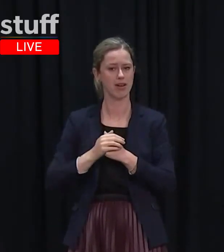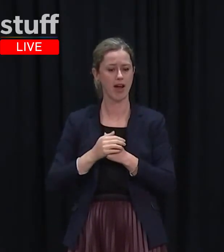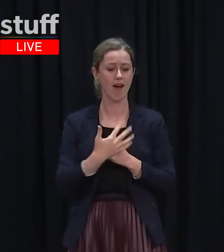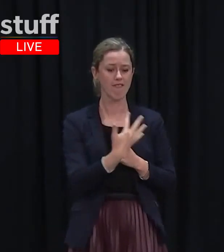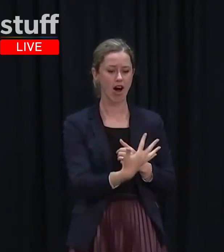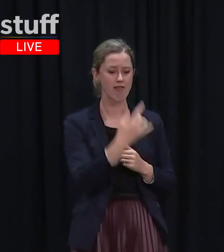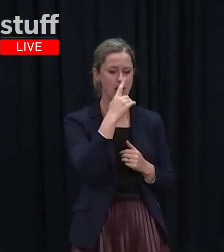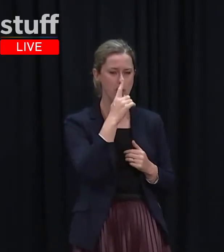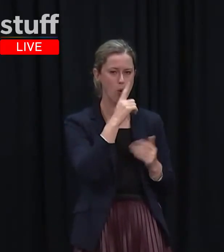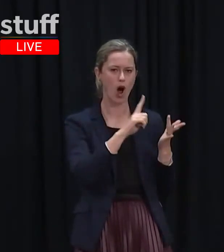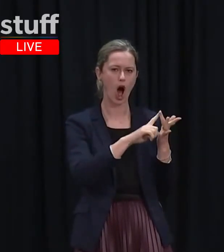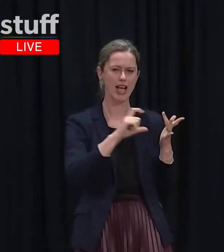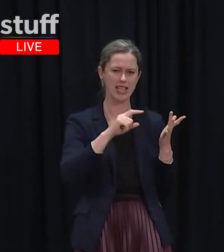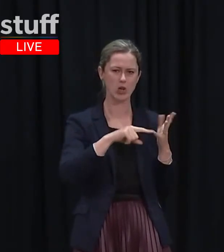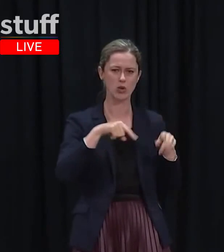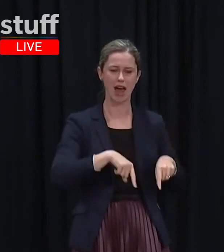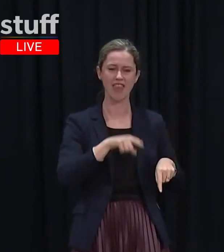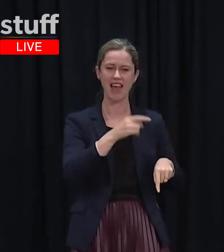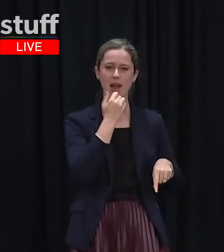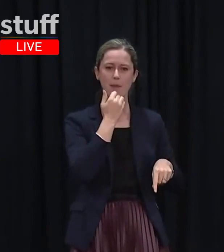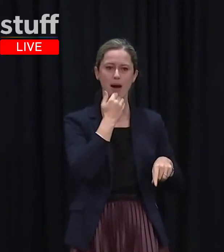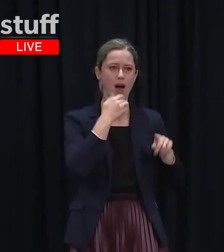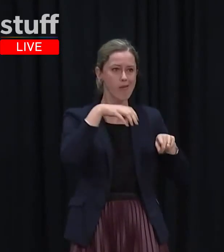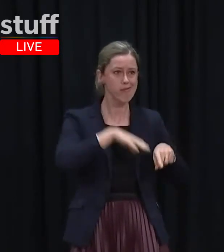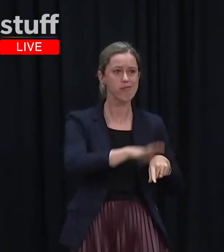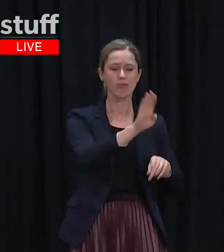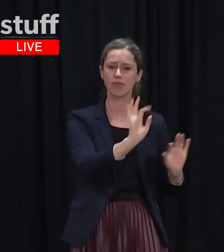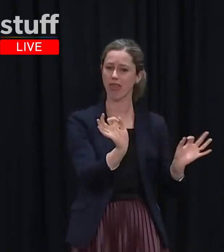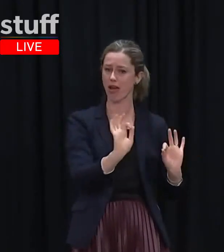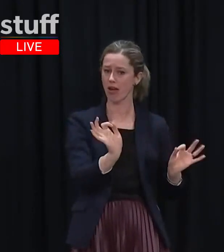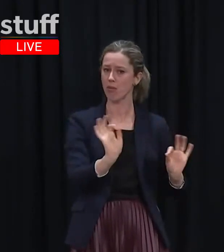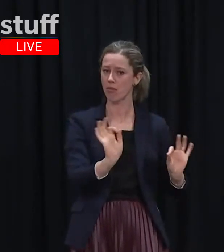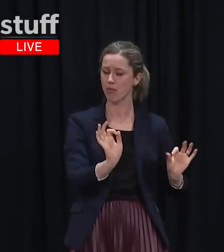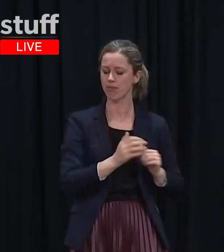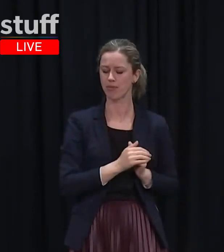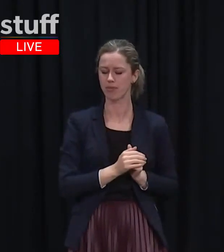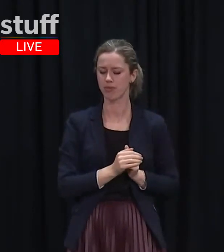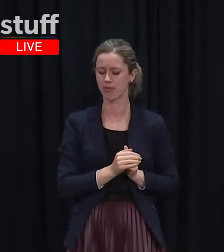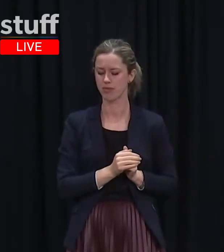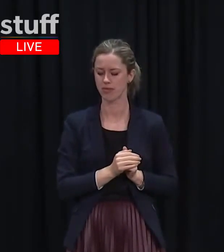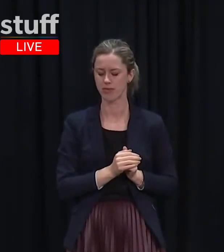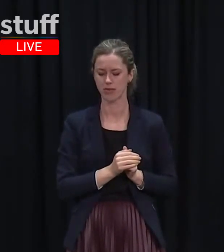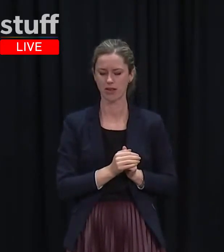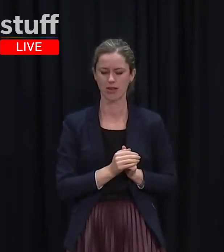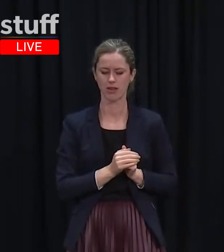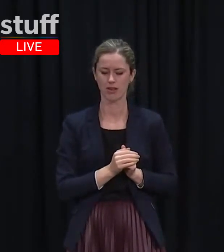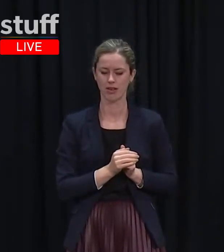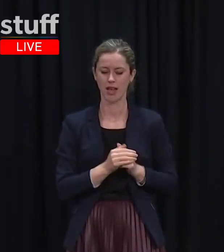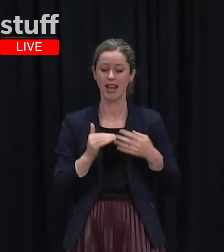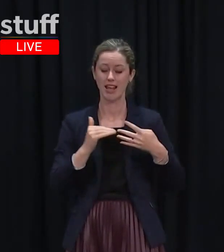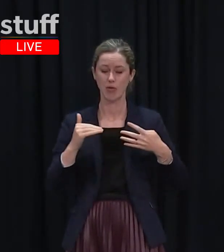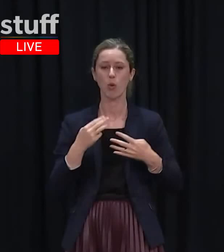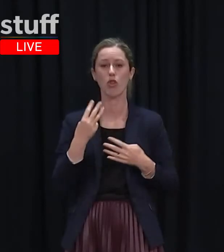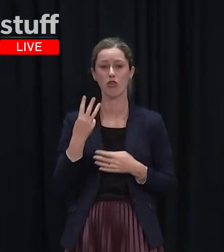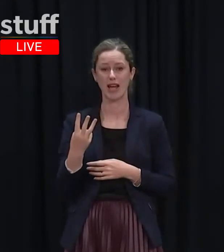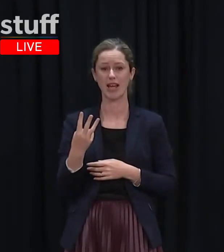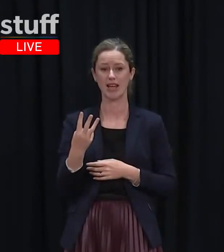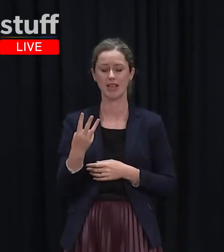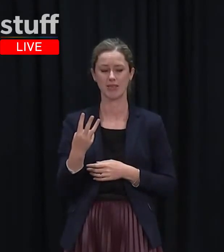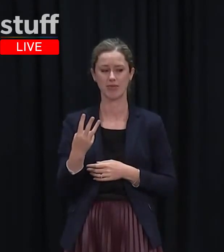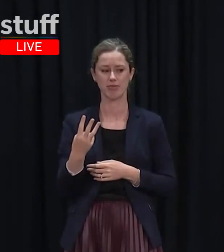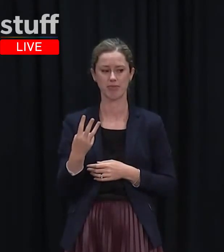in ICU or HDU today. That number has not continued to increase. There is no doubt that alert level 3